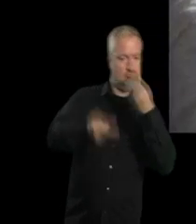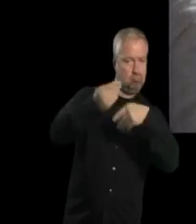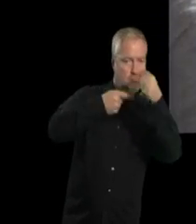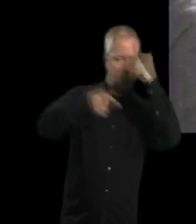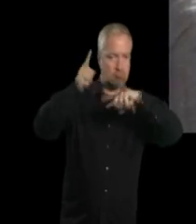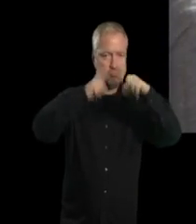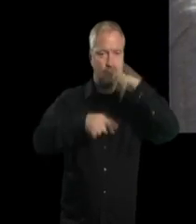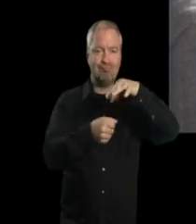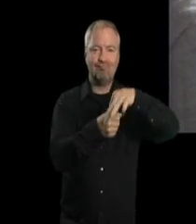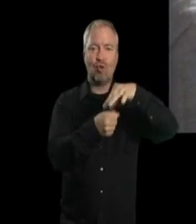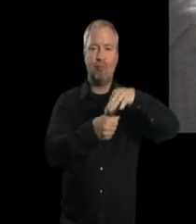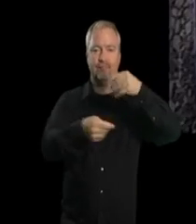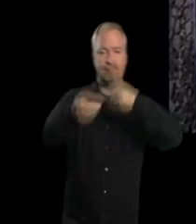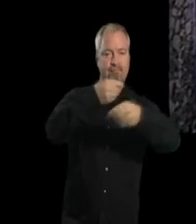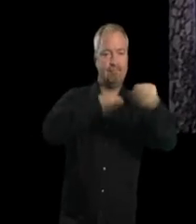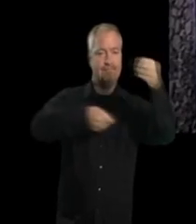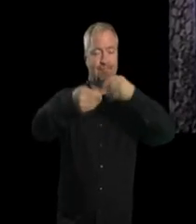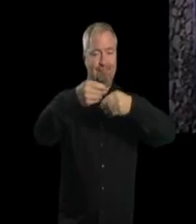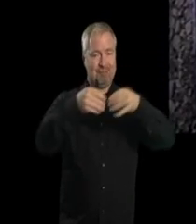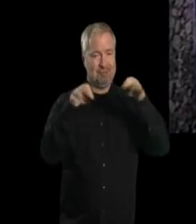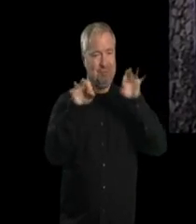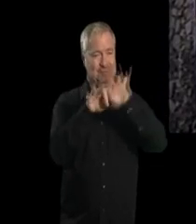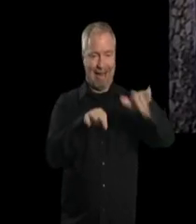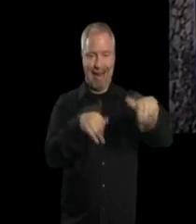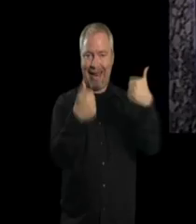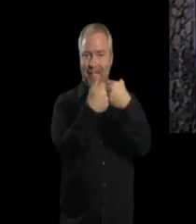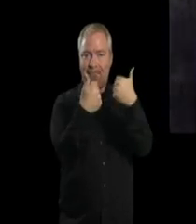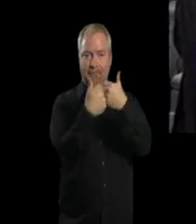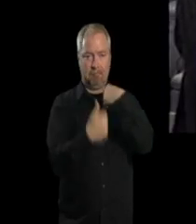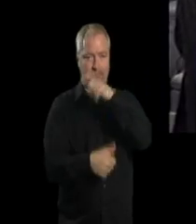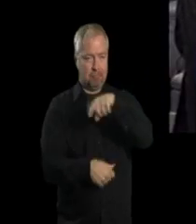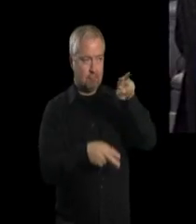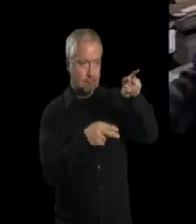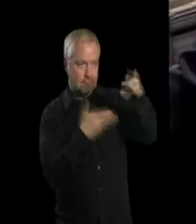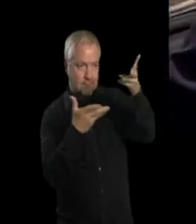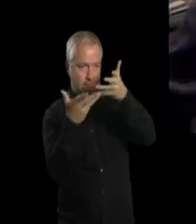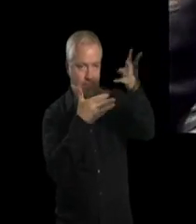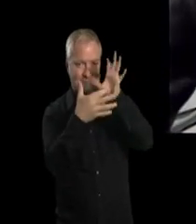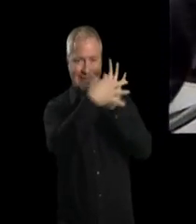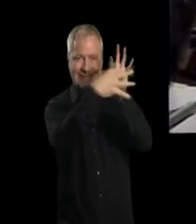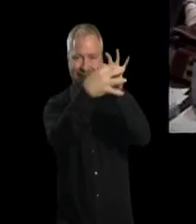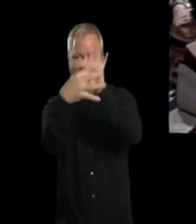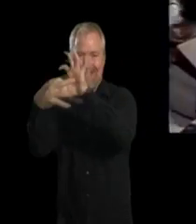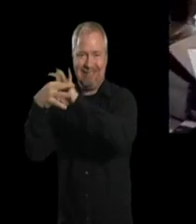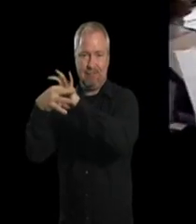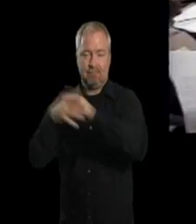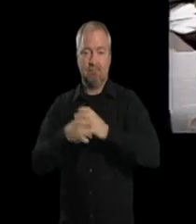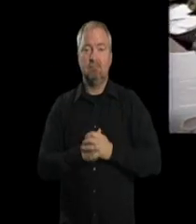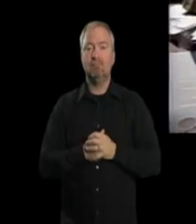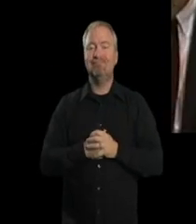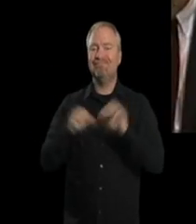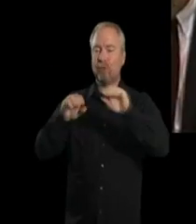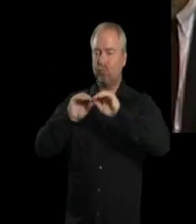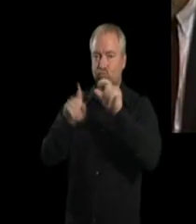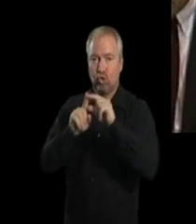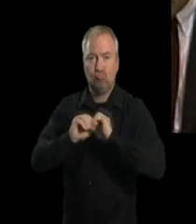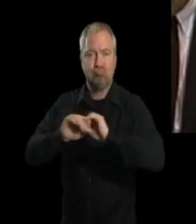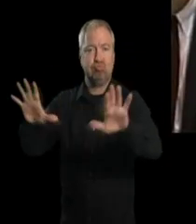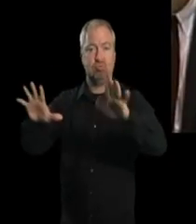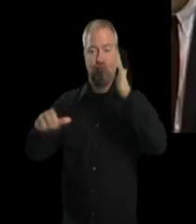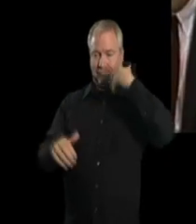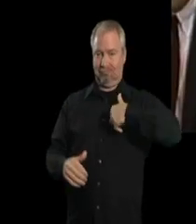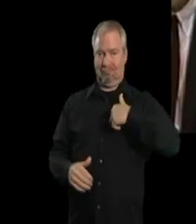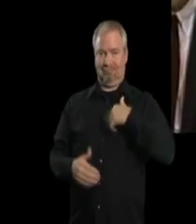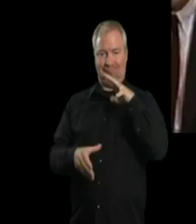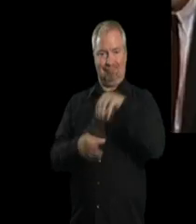would they trade for that vote. That's the game. It's still the game. the word would get around. Sternberger's on the committee, Sternberger's writing the